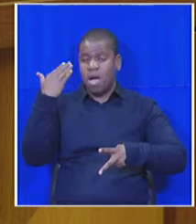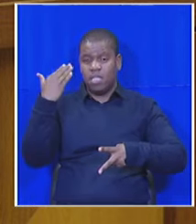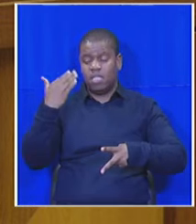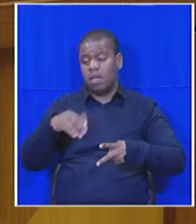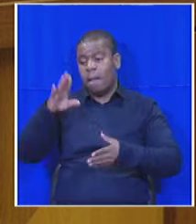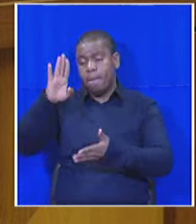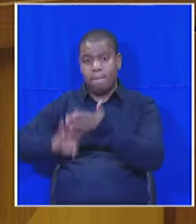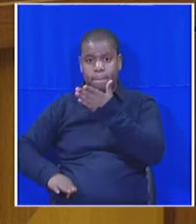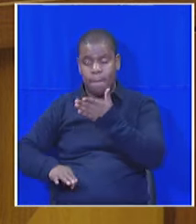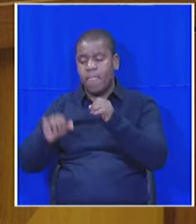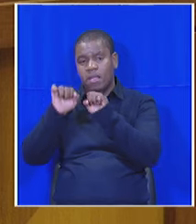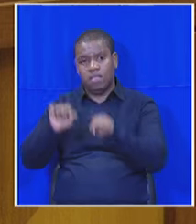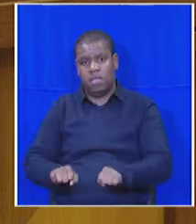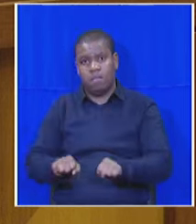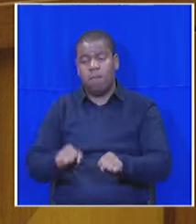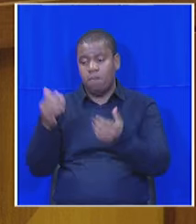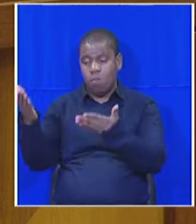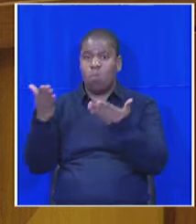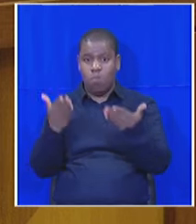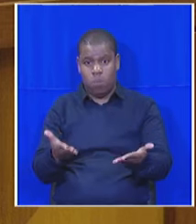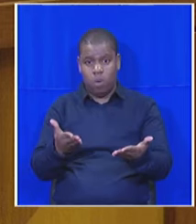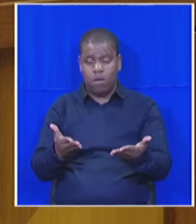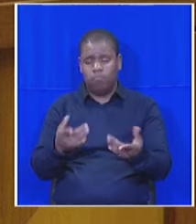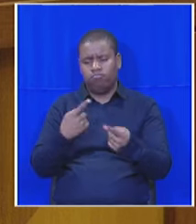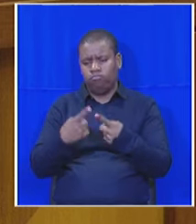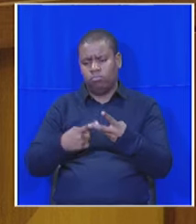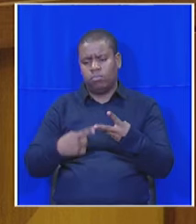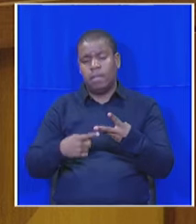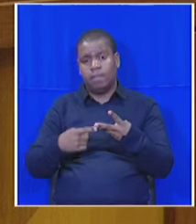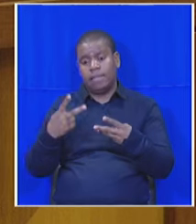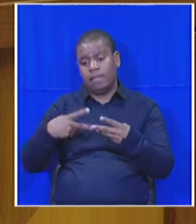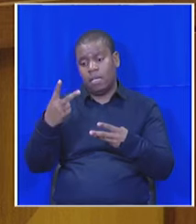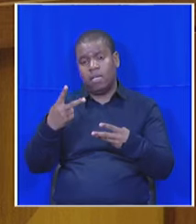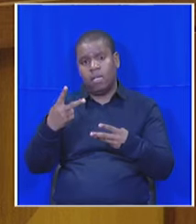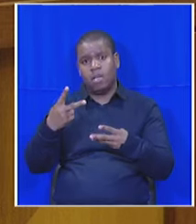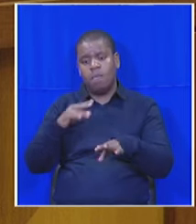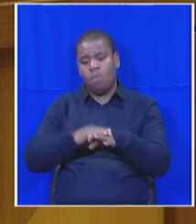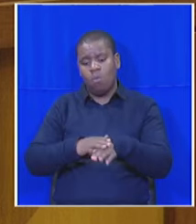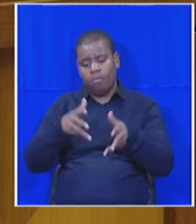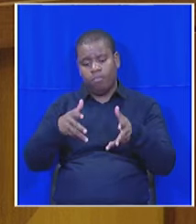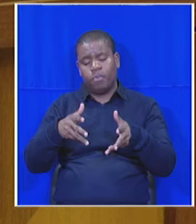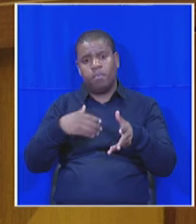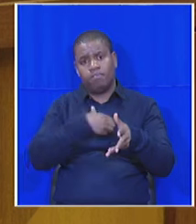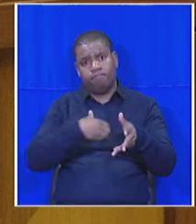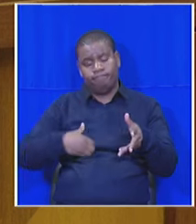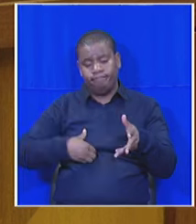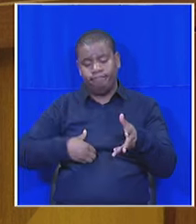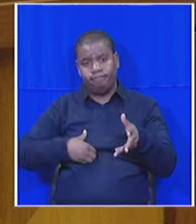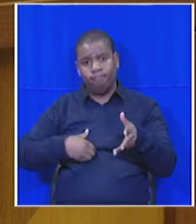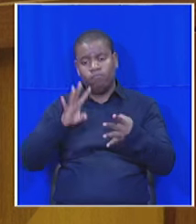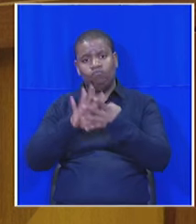system and ushers in a start to our second decade of freedom where prisons become correctional centers